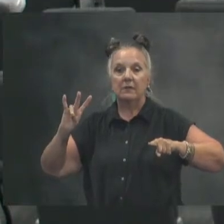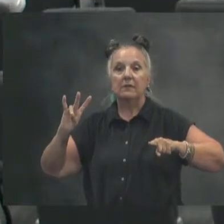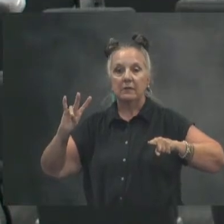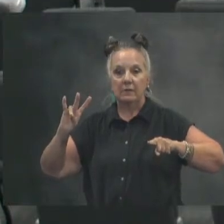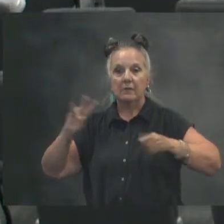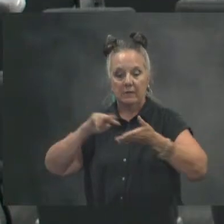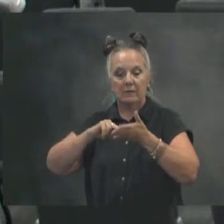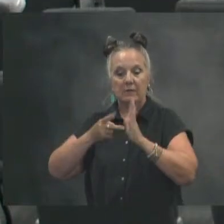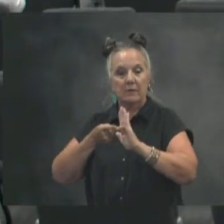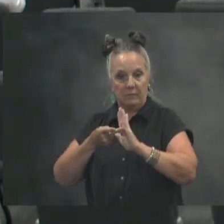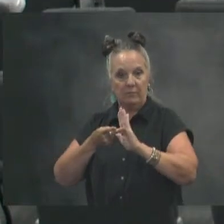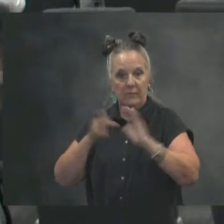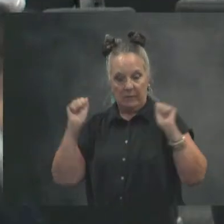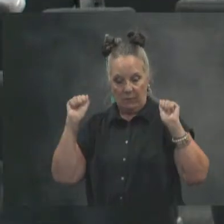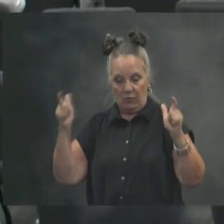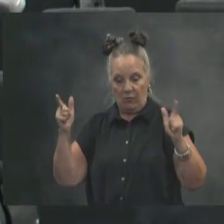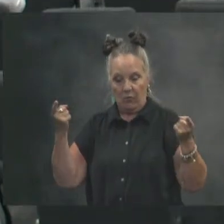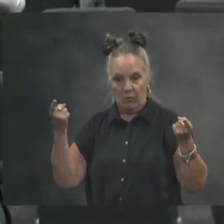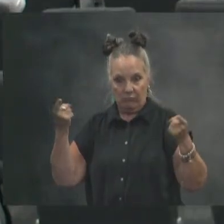Student member concurs.